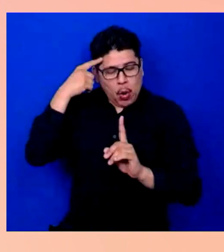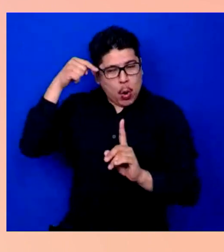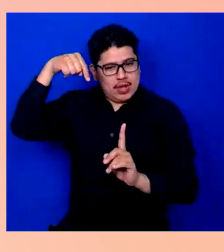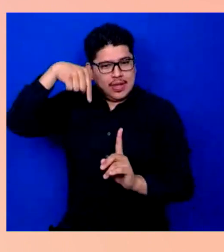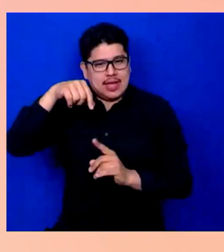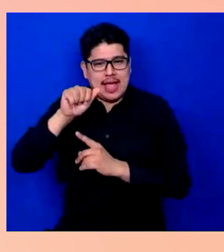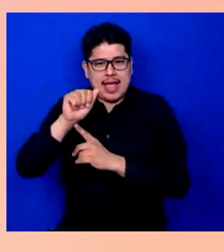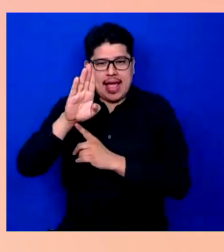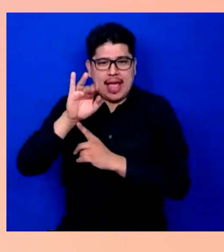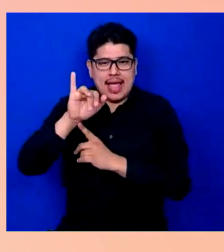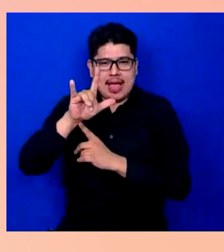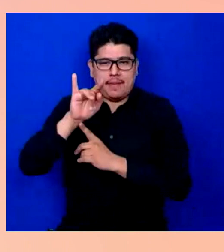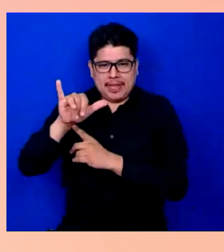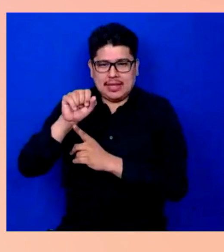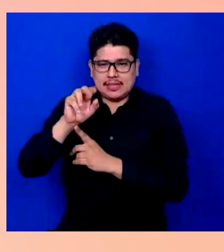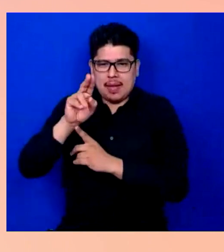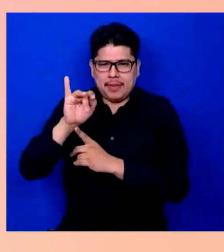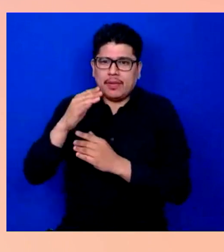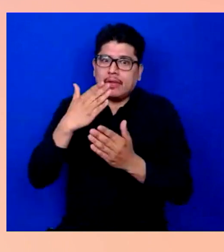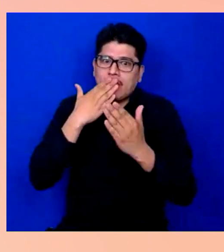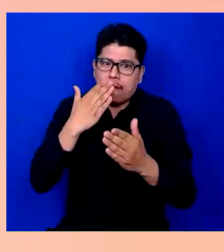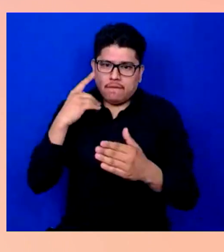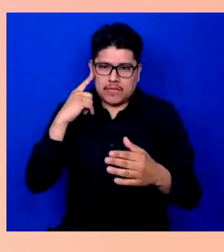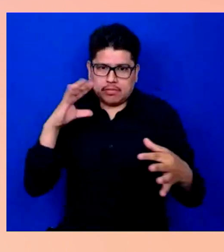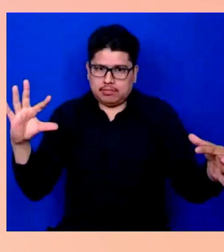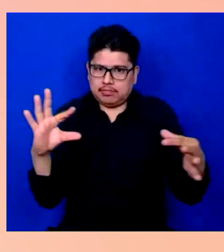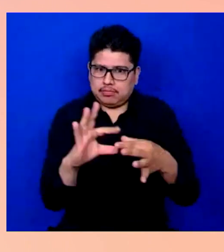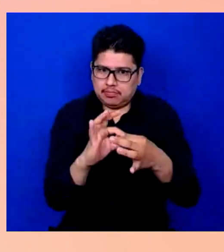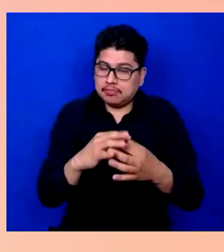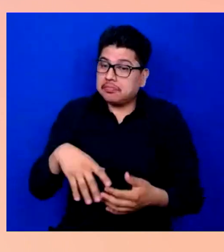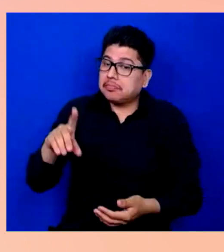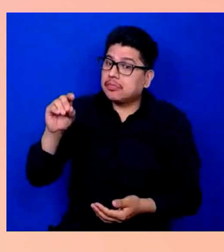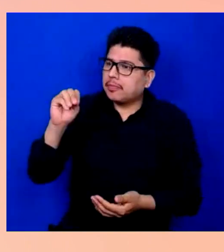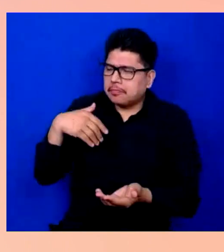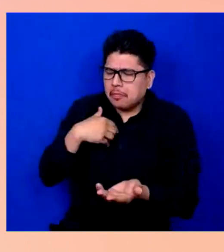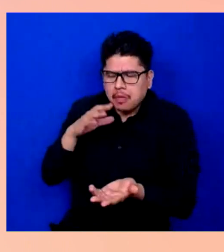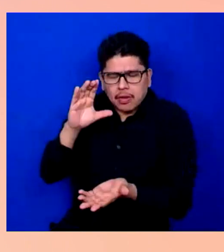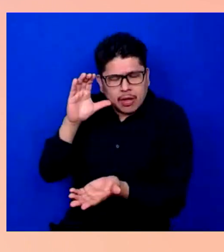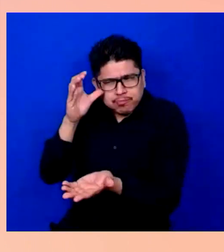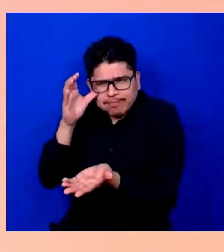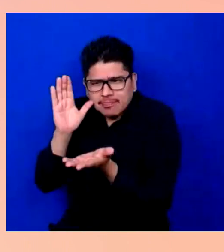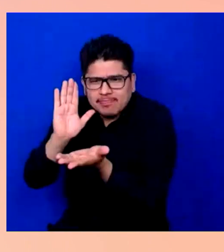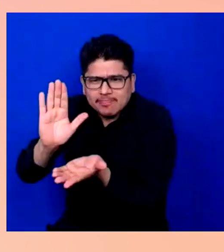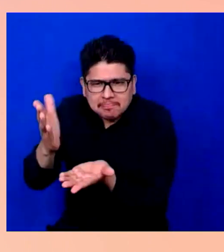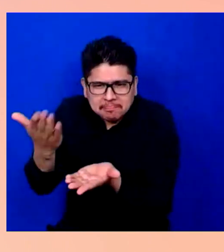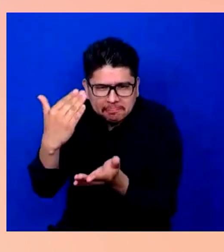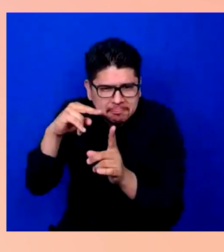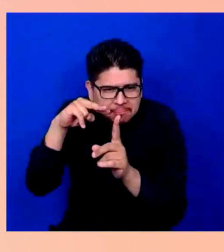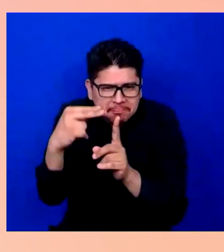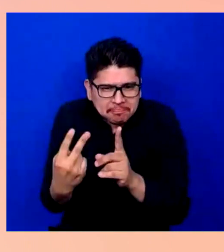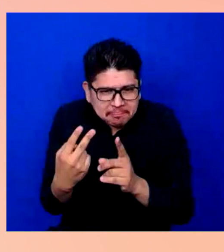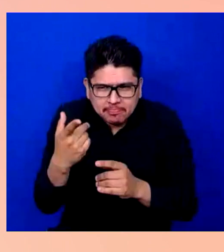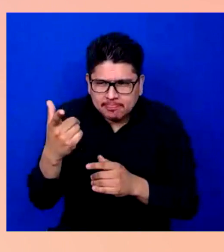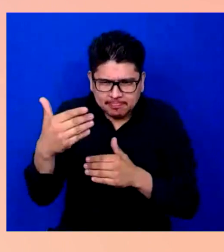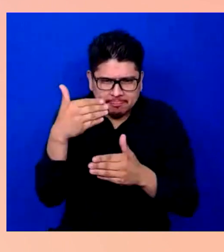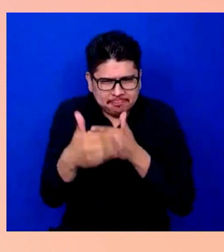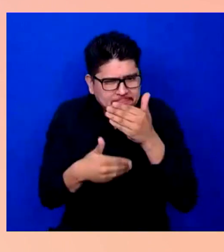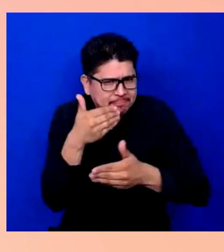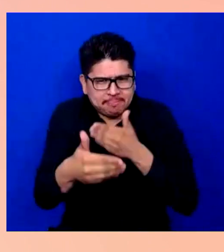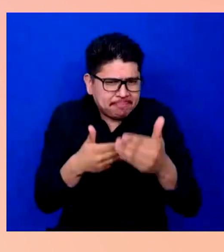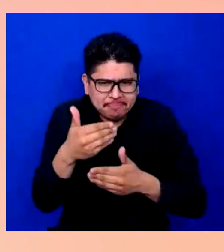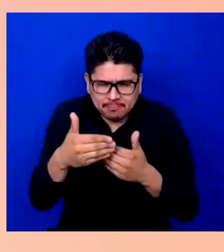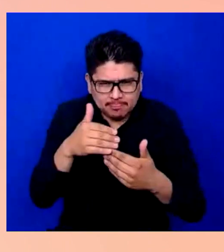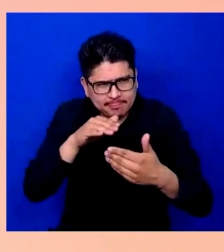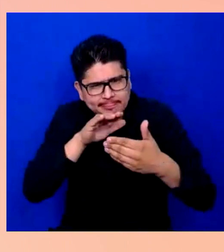connection. Dom, would love to hear about your perspective as you're tackling this real gap